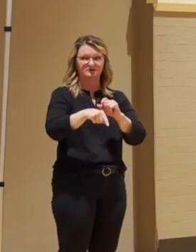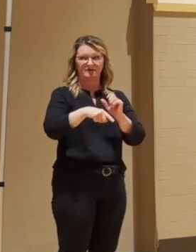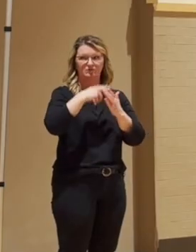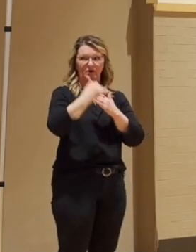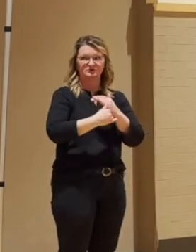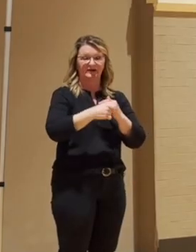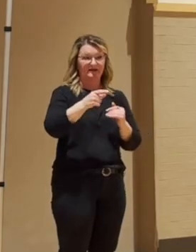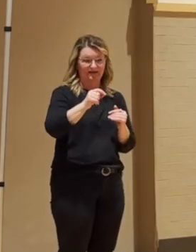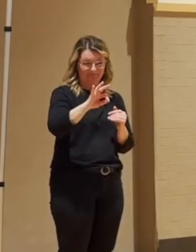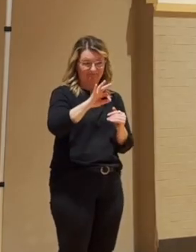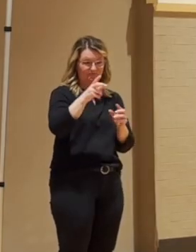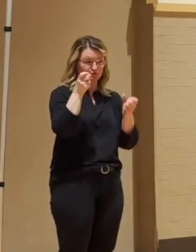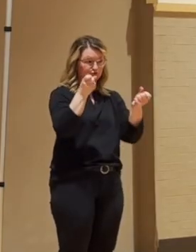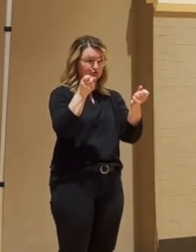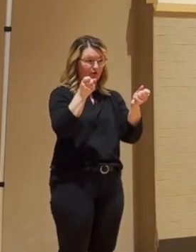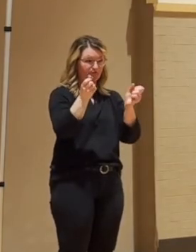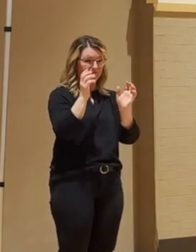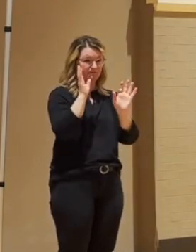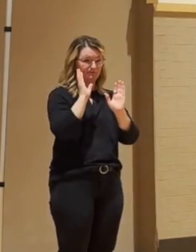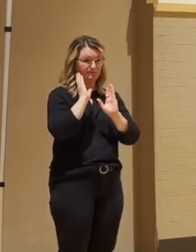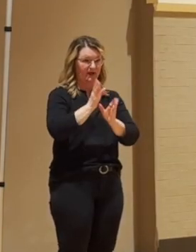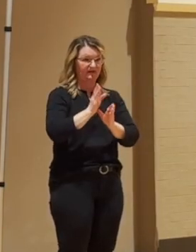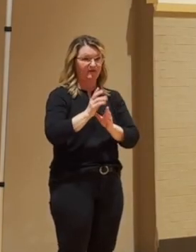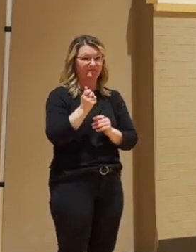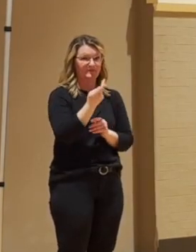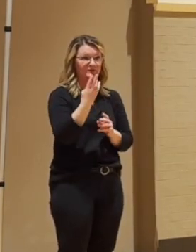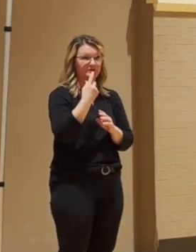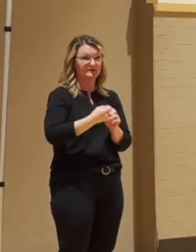If you drove by there a couple years ago,